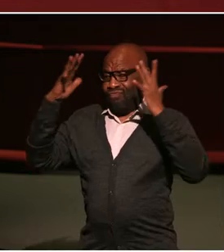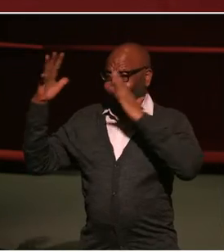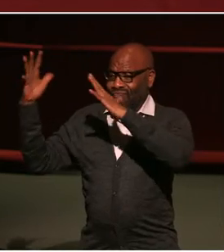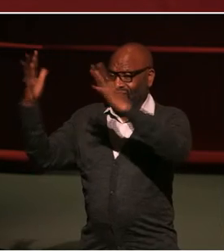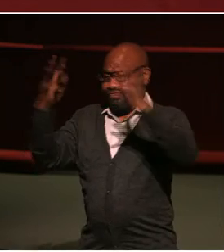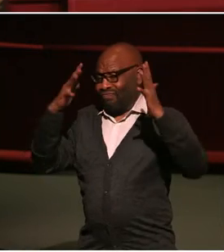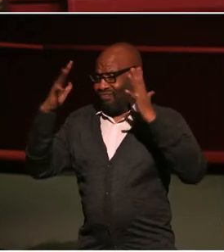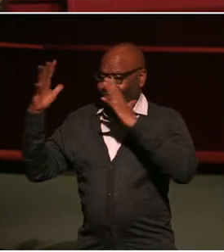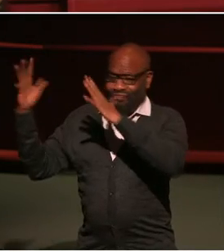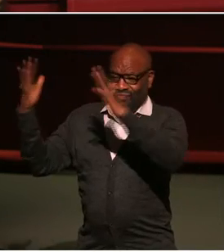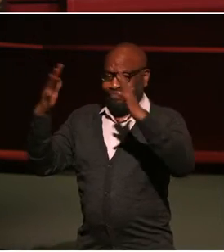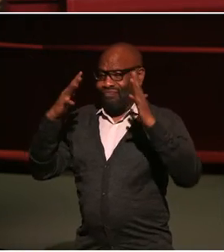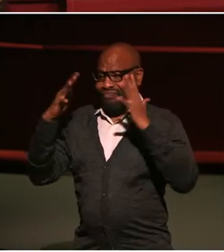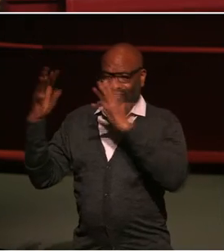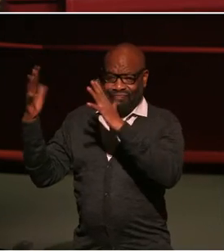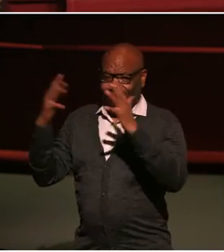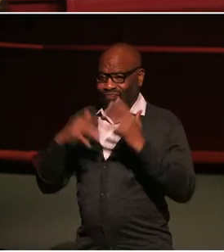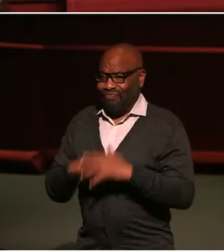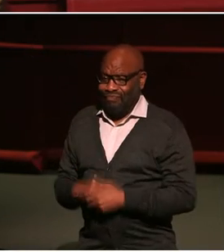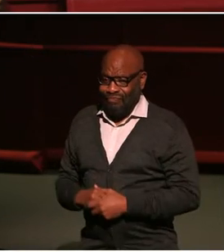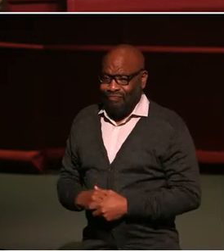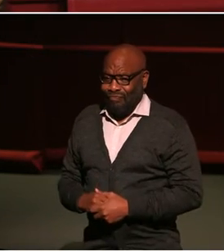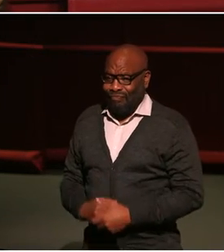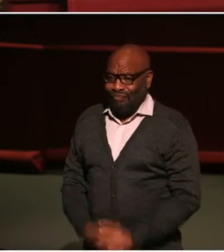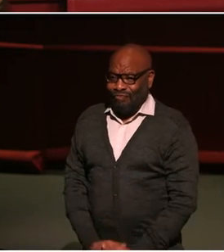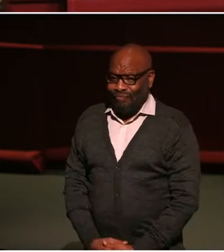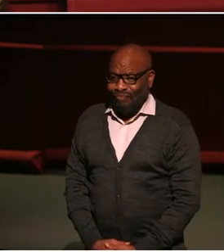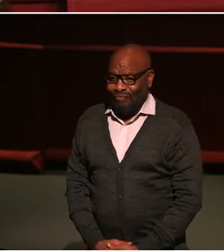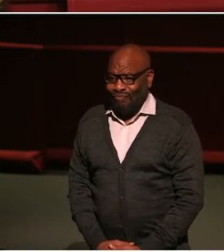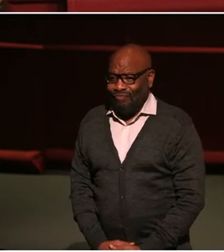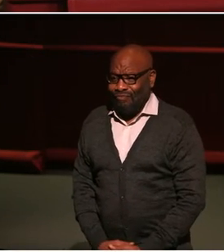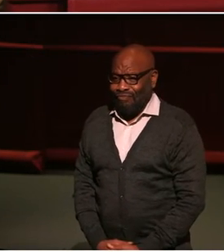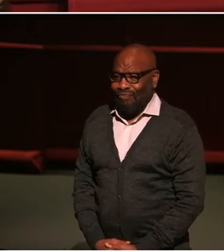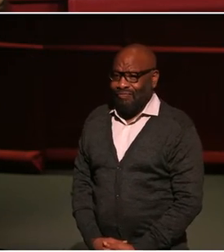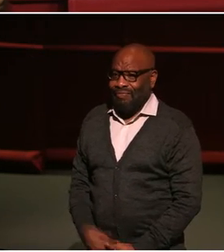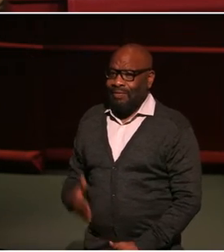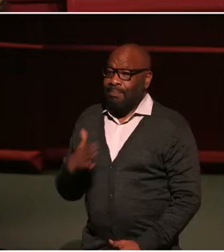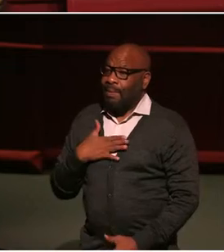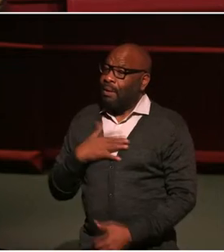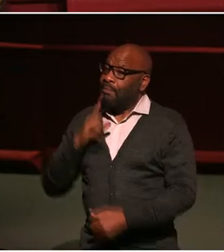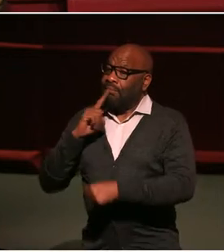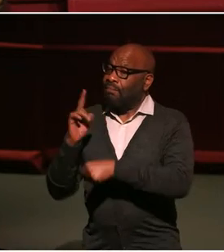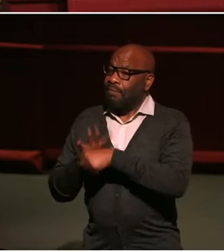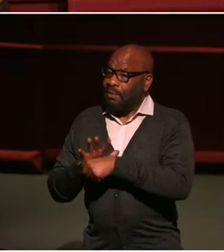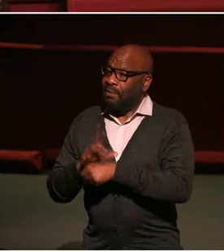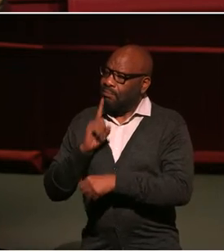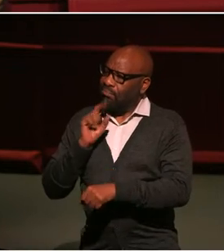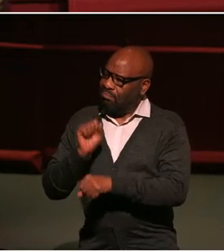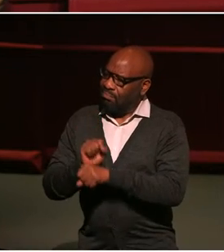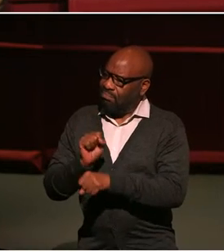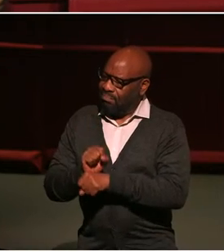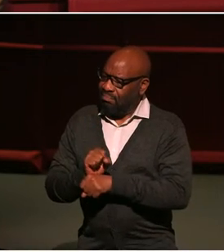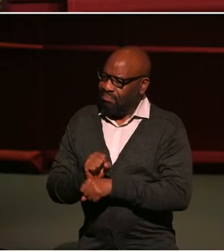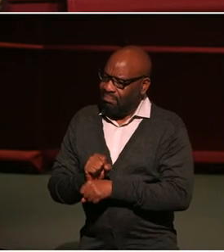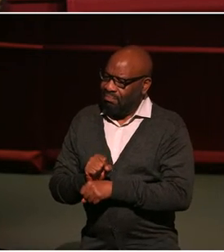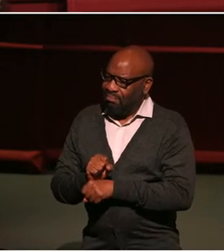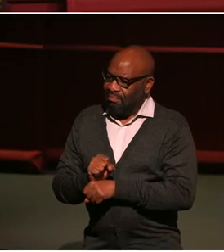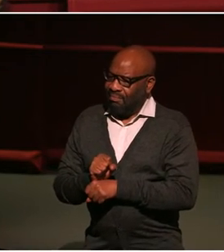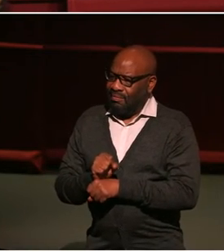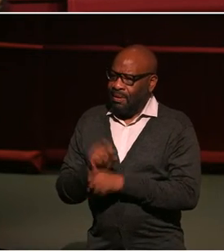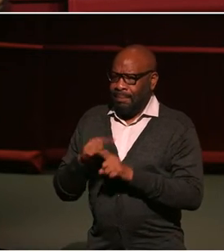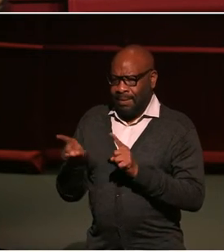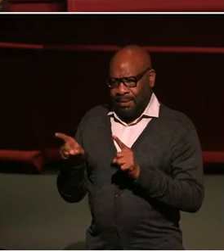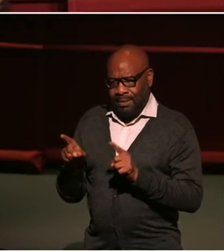That was my second promise I kept. But there was some commotion behind the